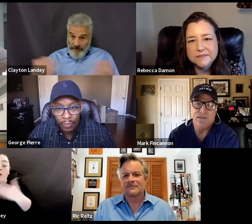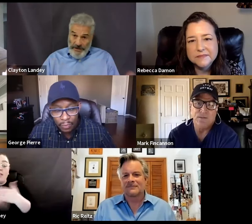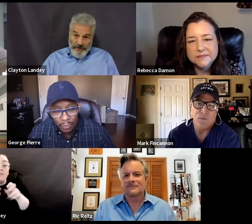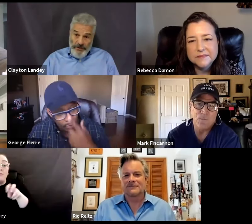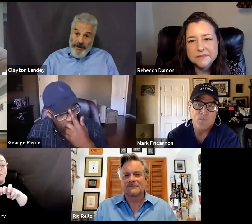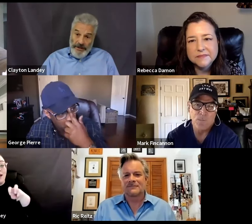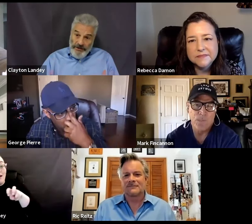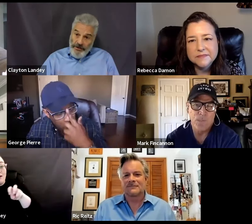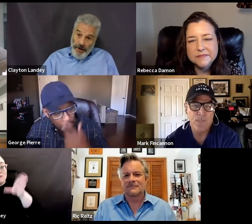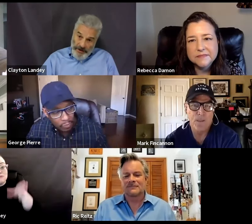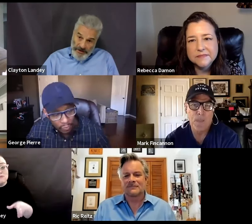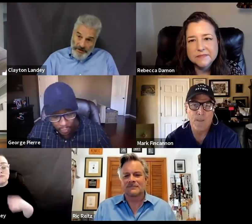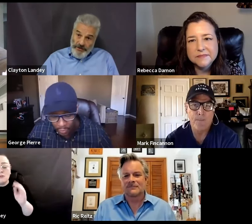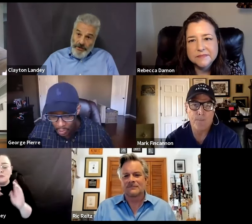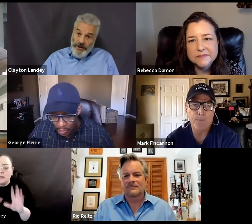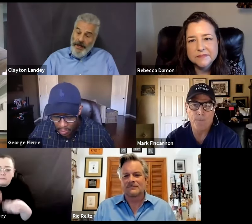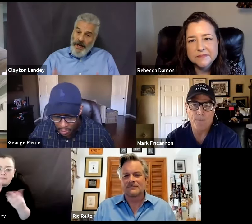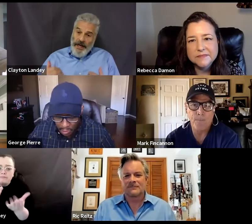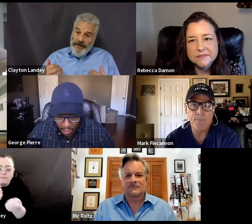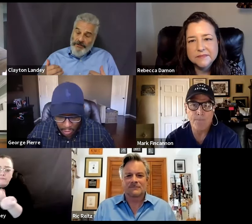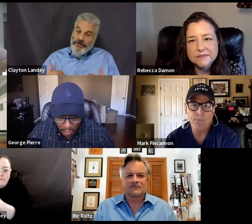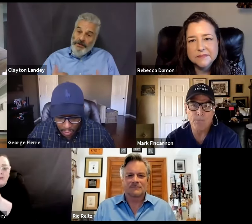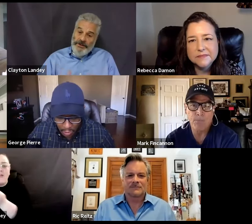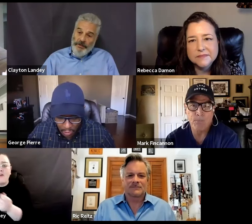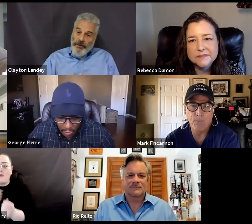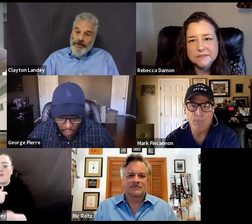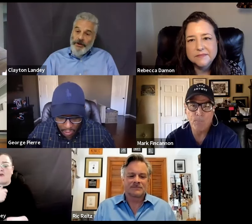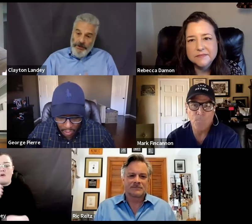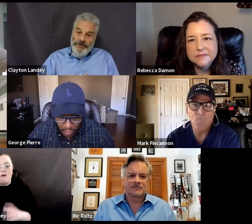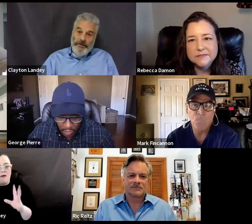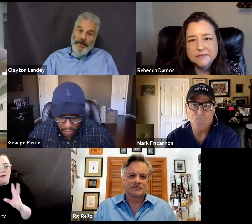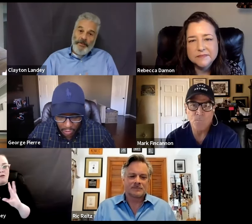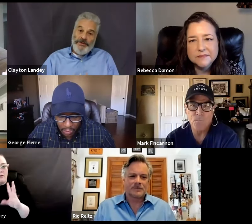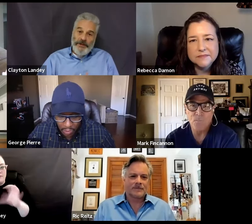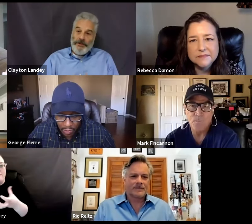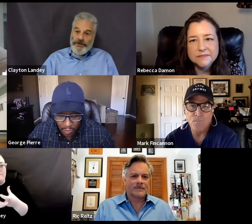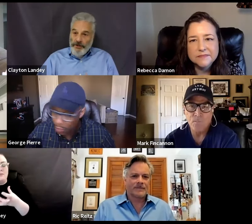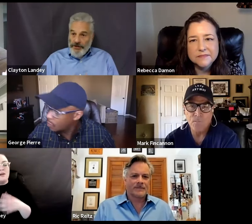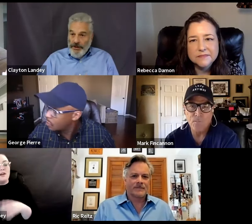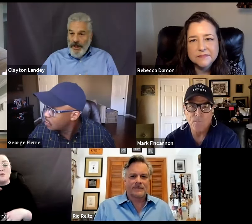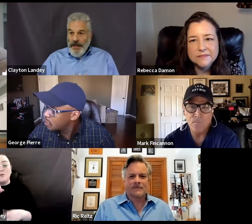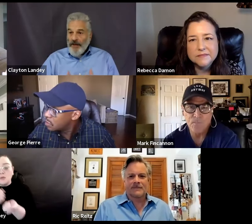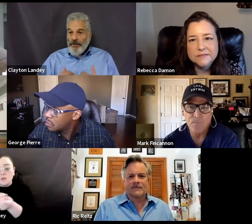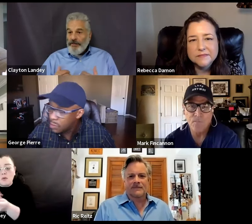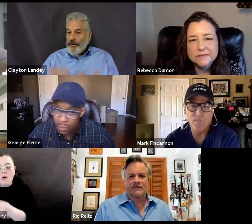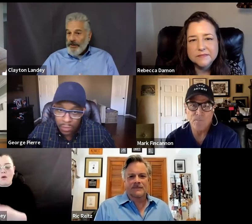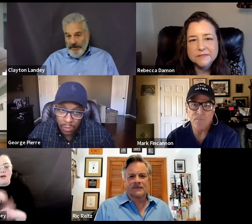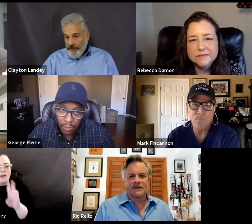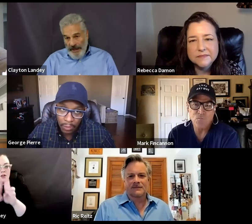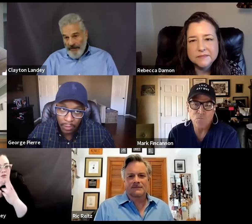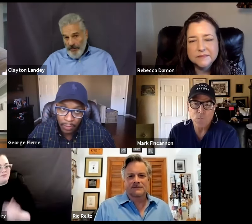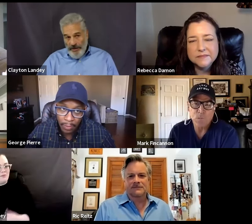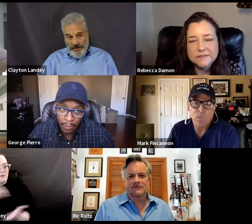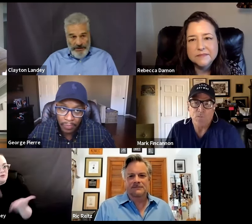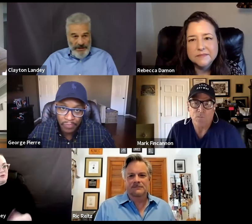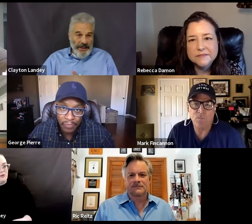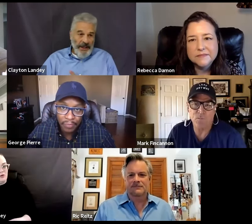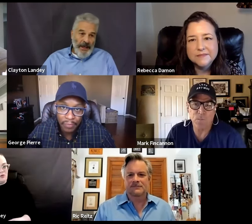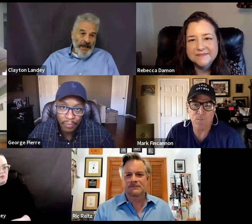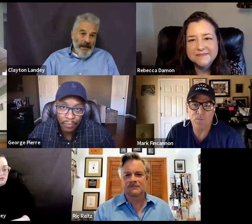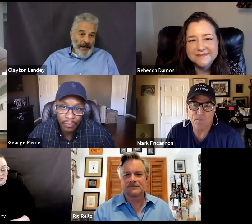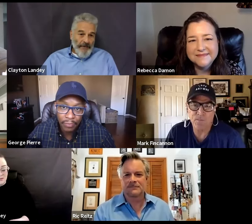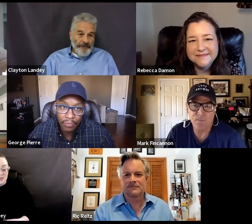of themselves greatly to our conservatory and have truly supported our union members here in Georgia. And we're very grateful to have them with us here